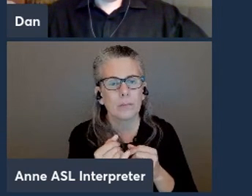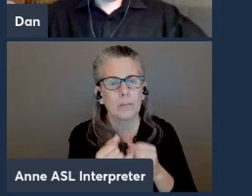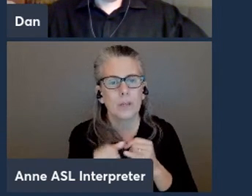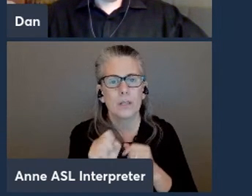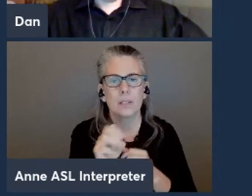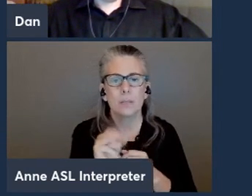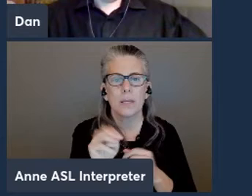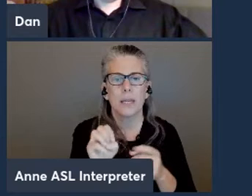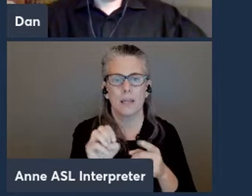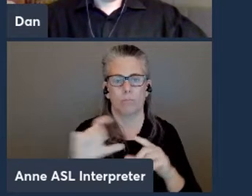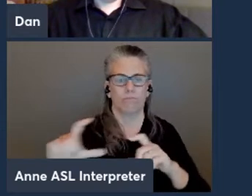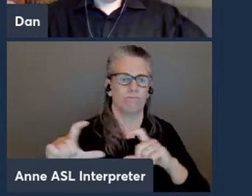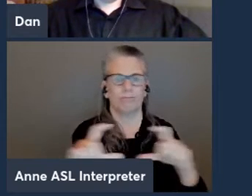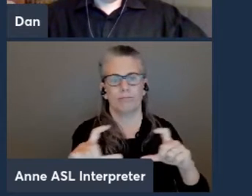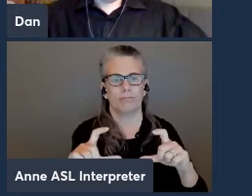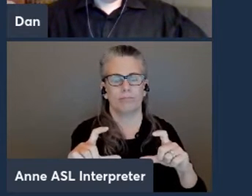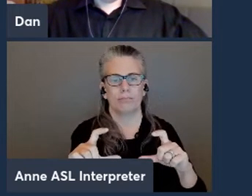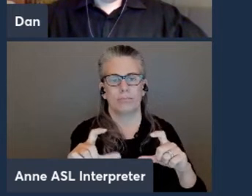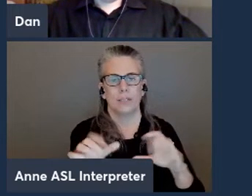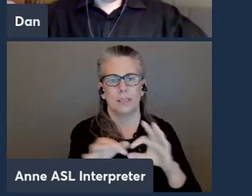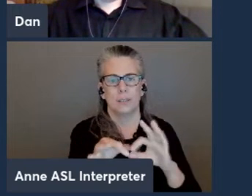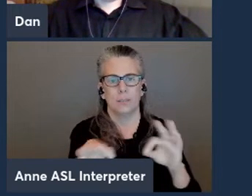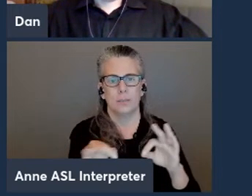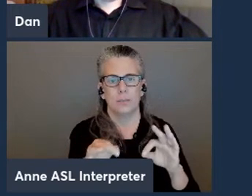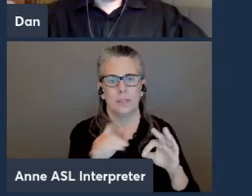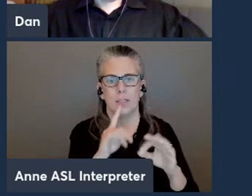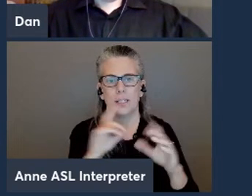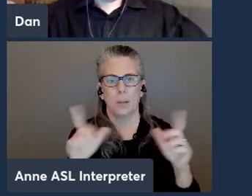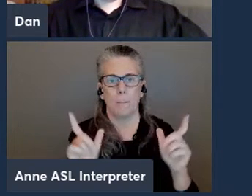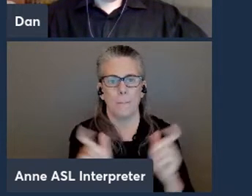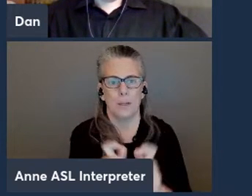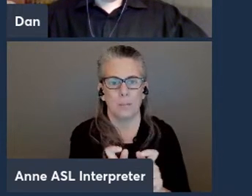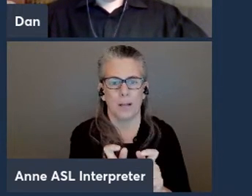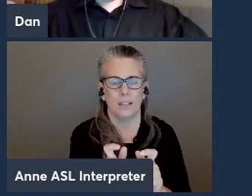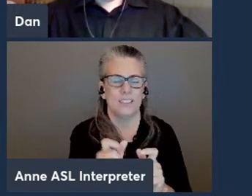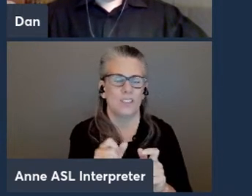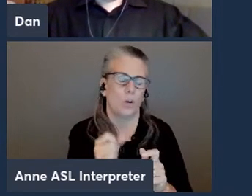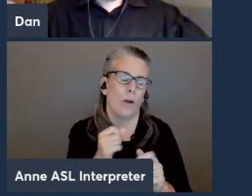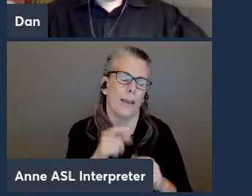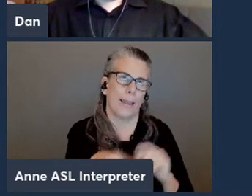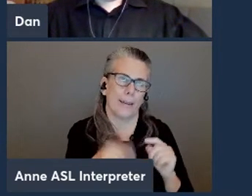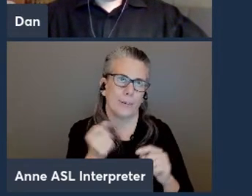snippet. It's even minimized, so I wouldn't be able to understand what it does.